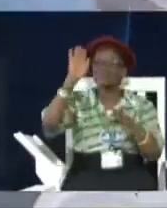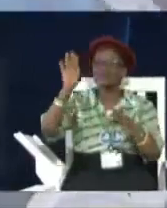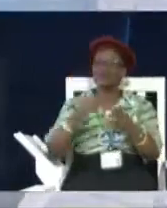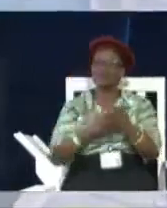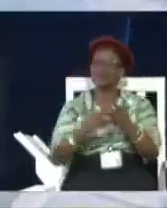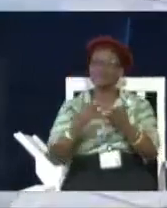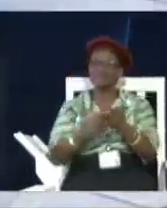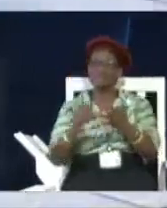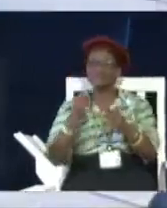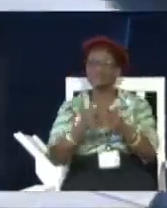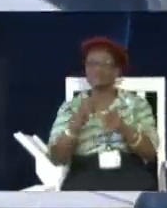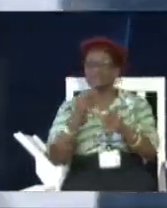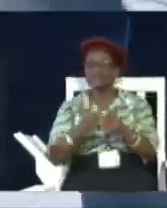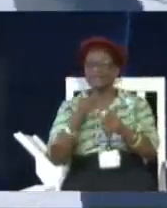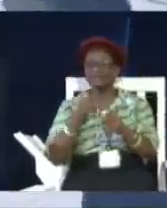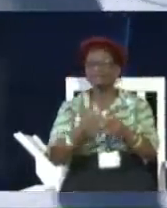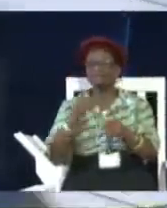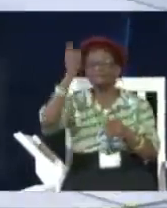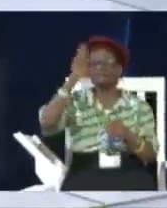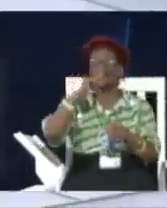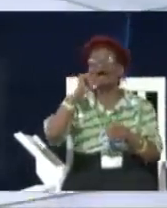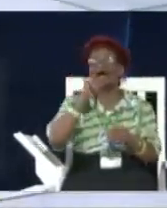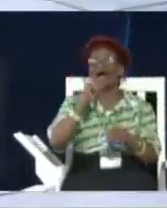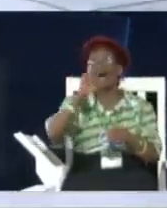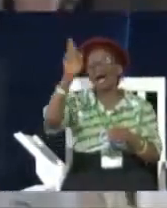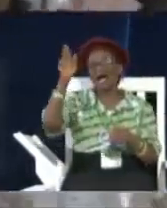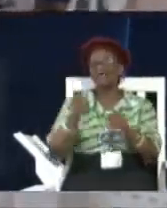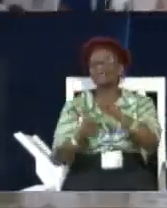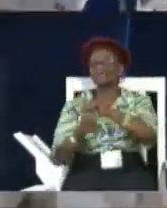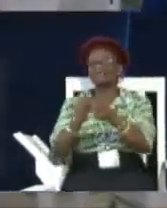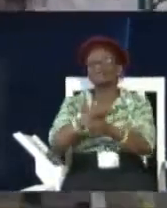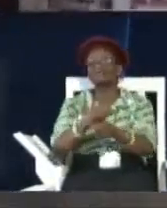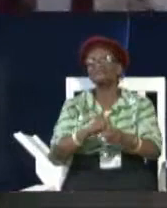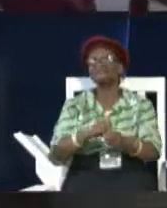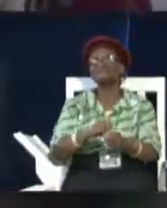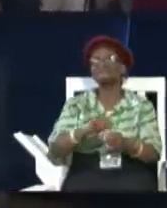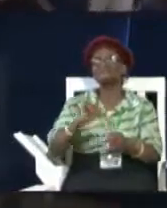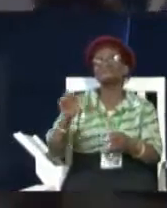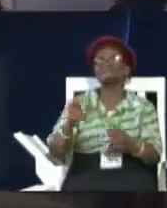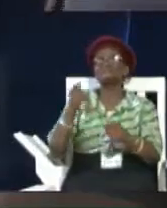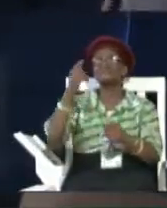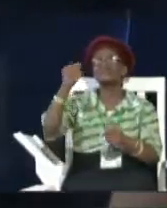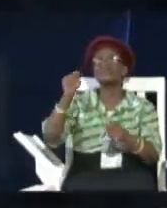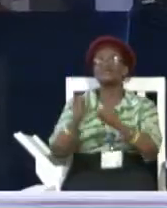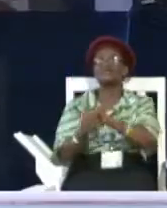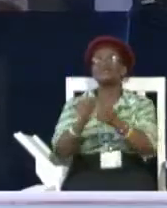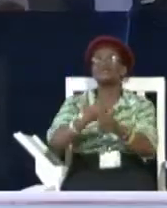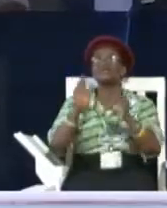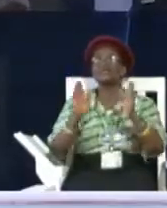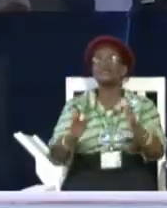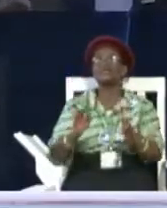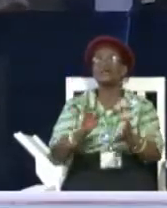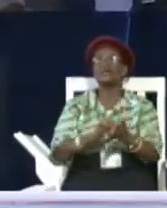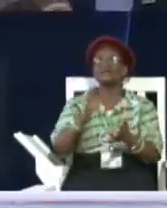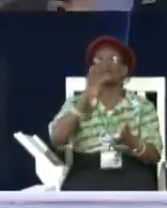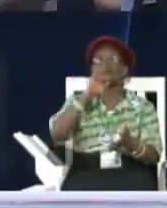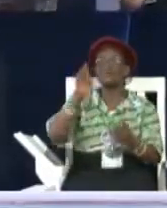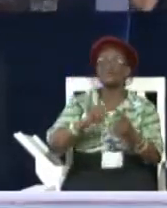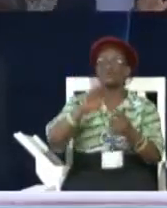You are the unchangeable changer. Ah, you are wonderful, my Father. Glory be to your holy